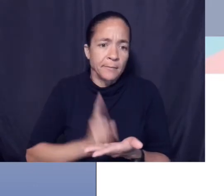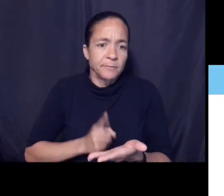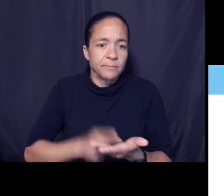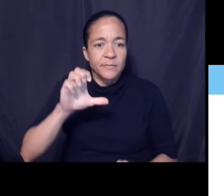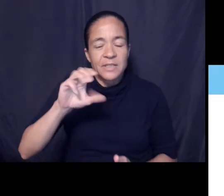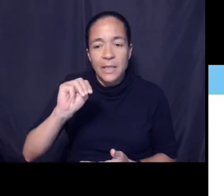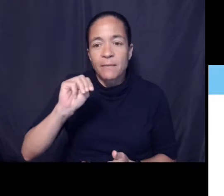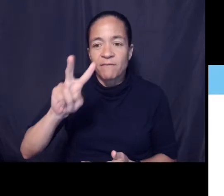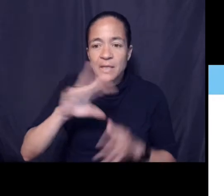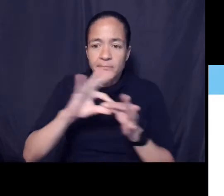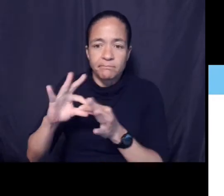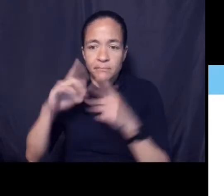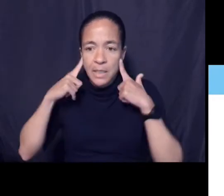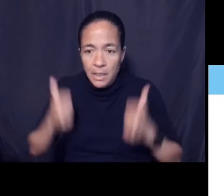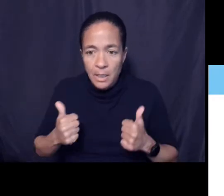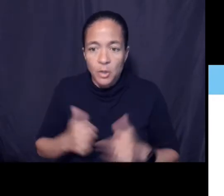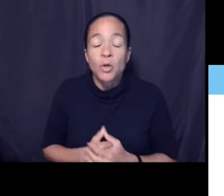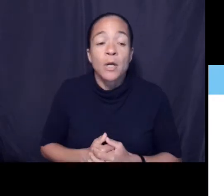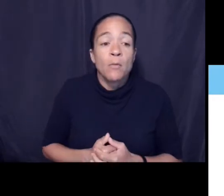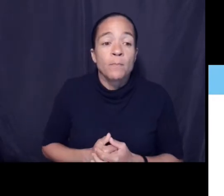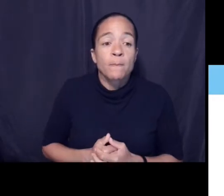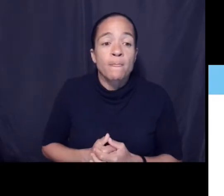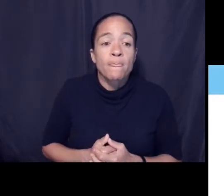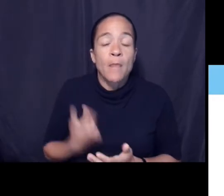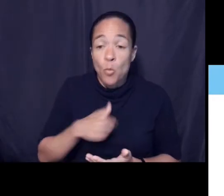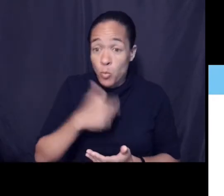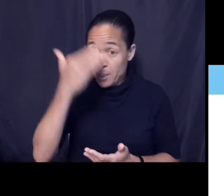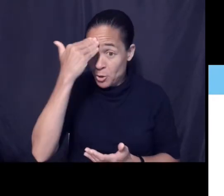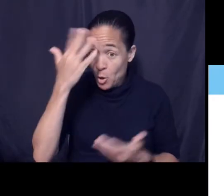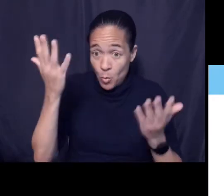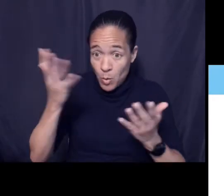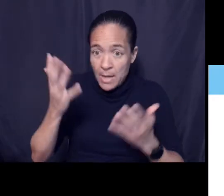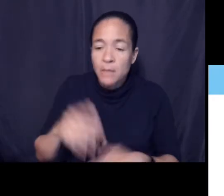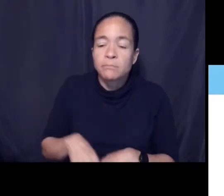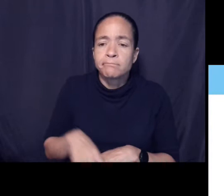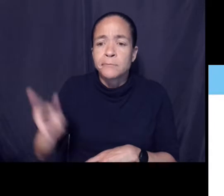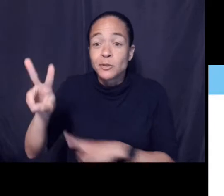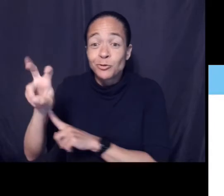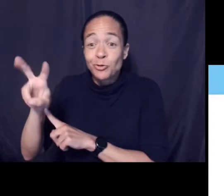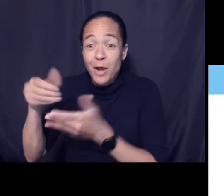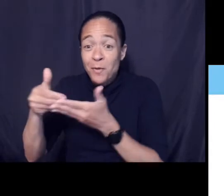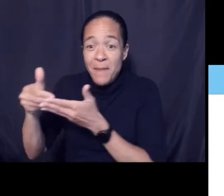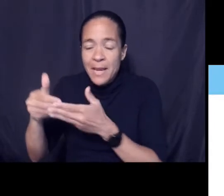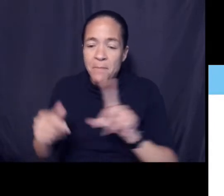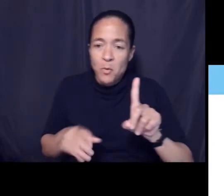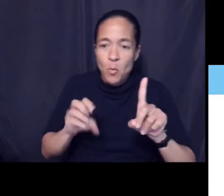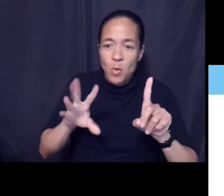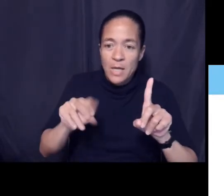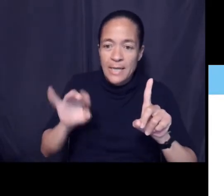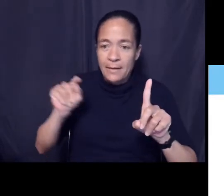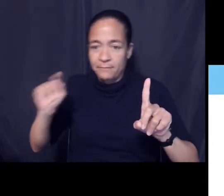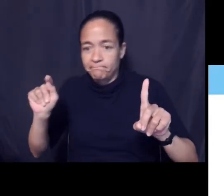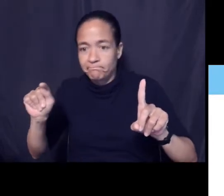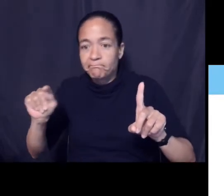infection. What we know today about CMV is that about 1 in 200 babies in the United States are